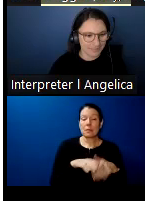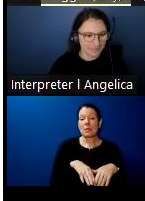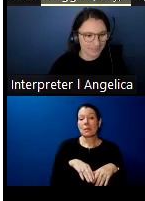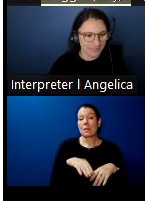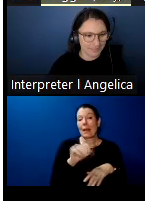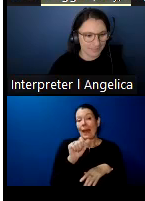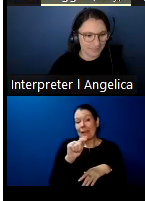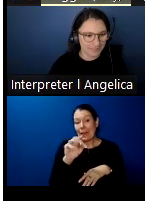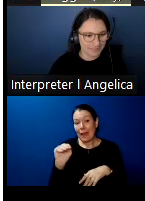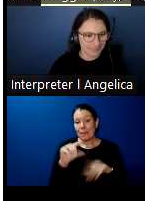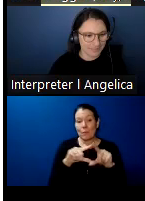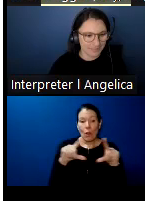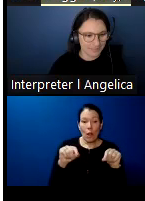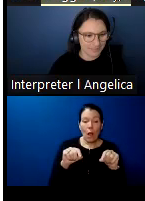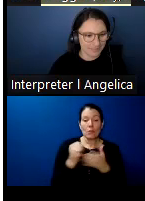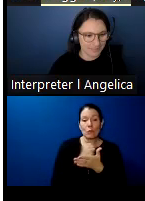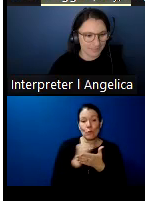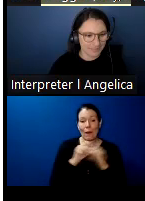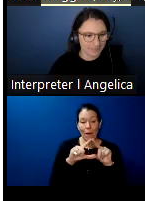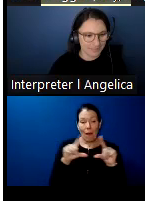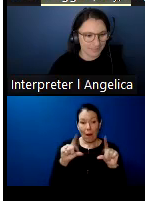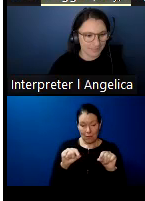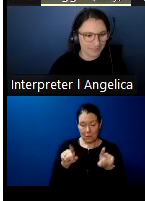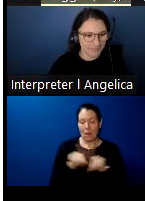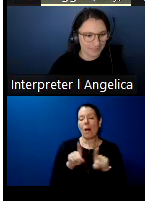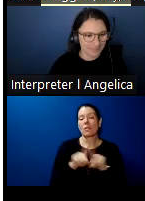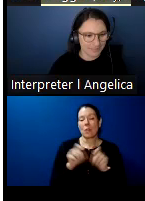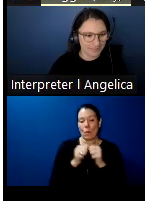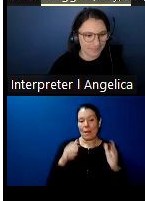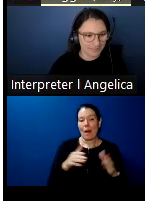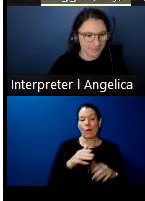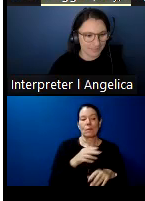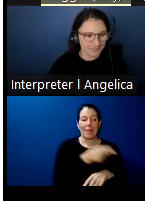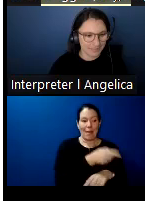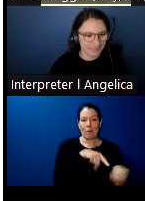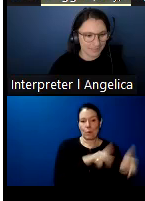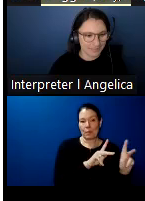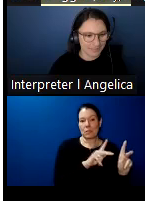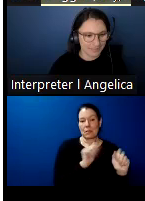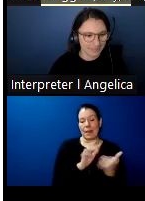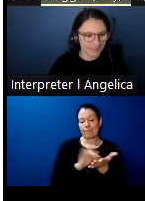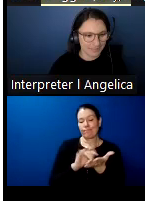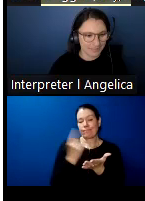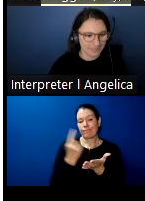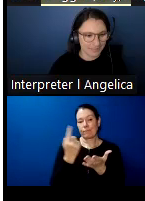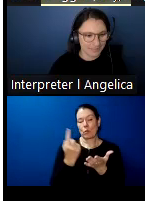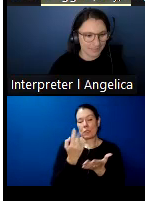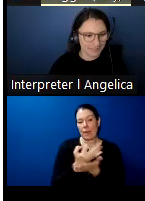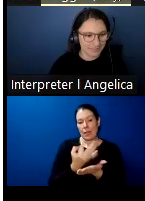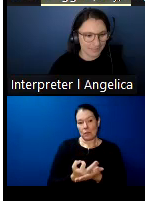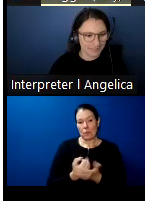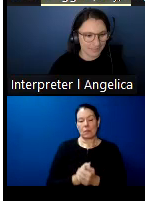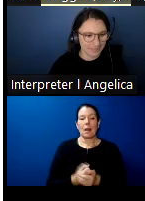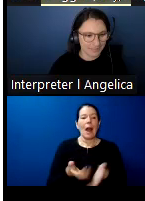without that person's knowledge is also a way that they can abuse someone's finances. So I want to ask a